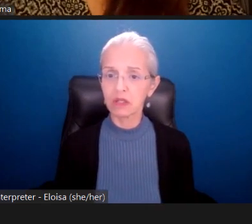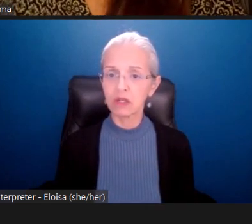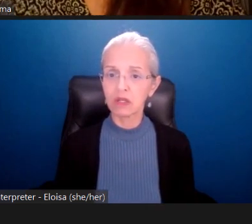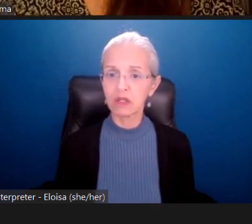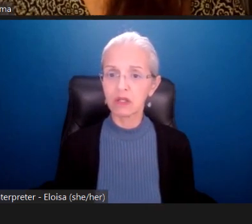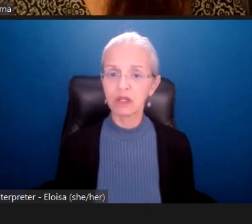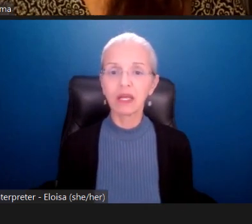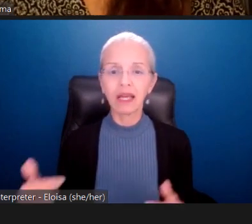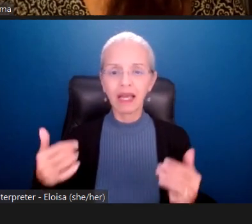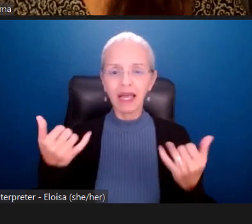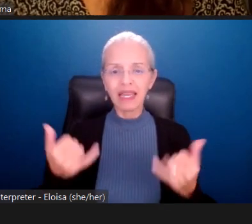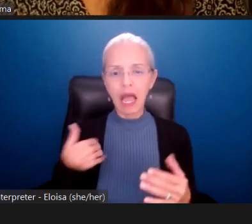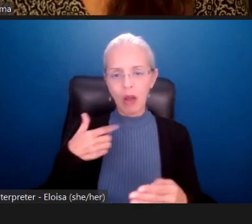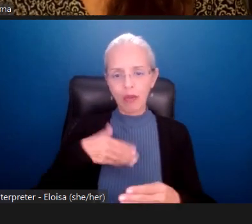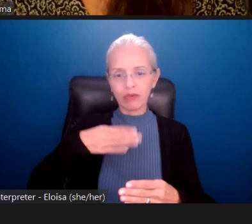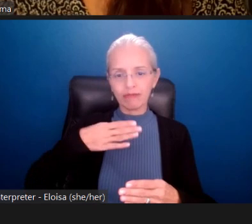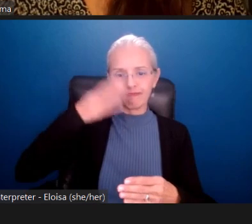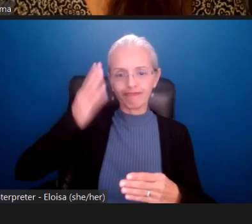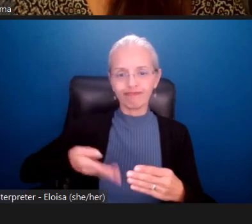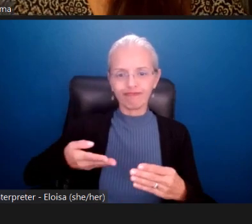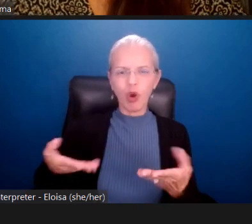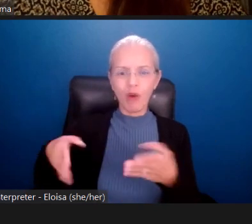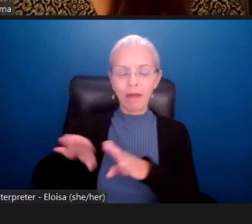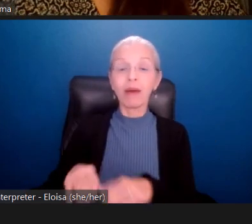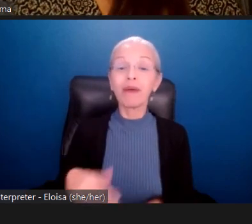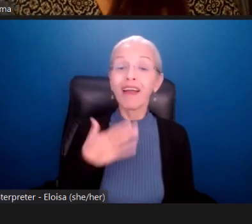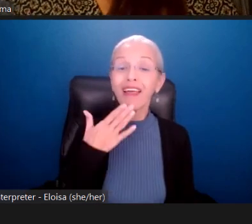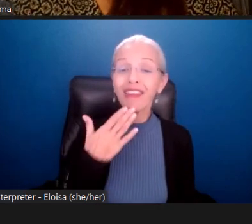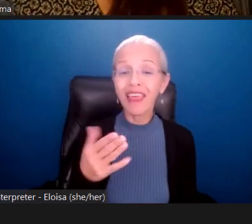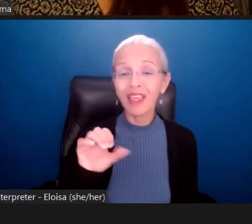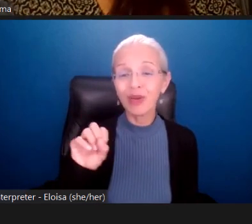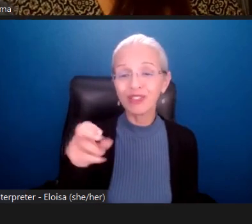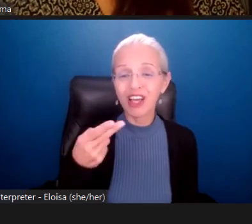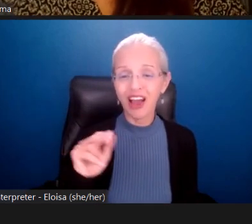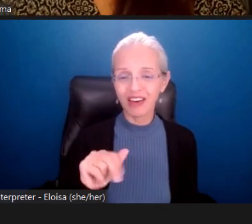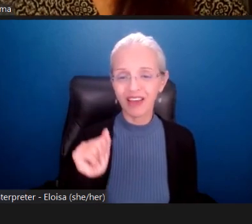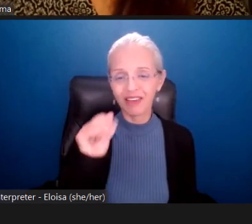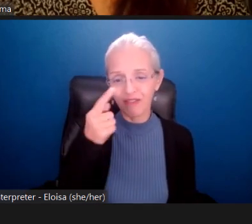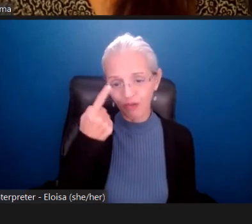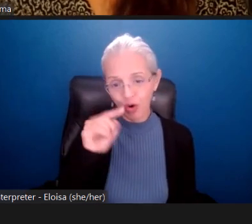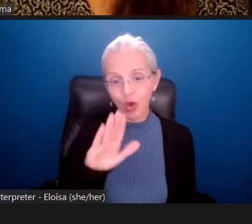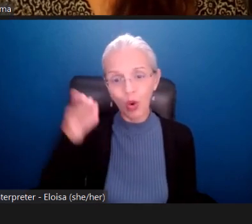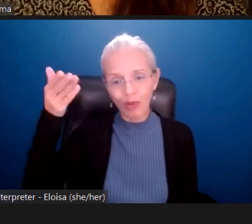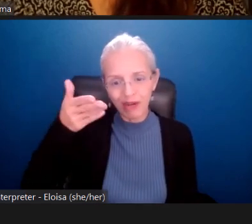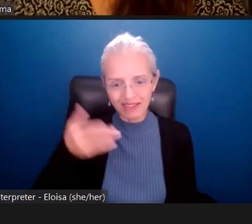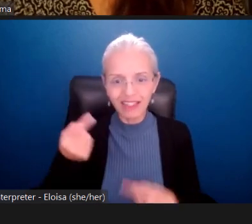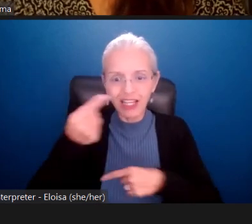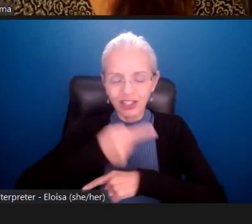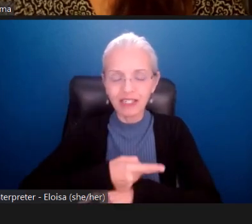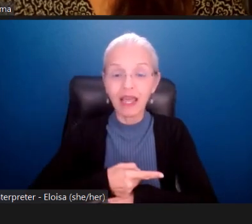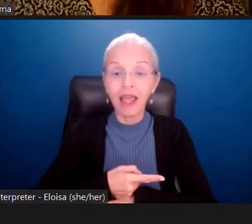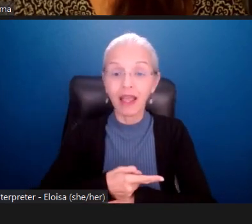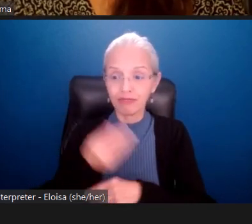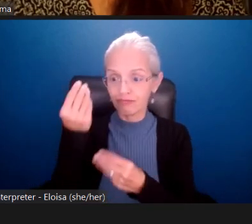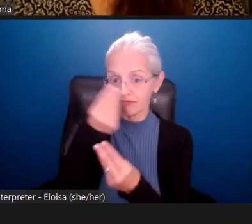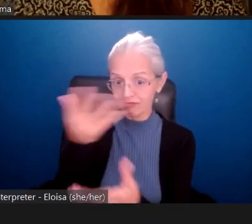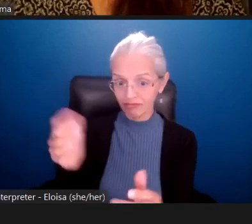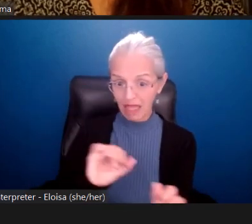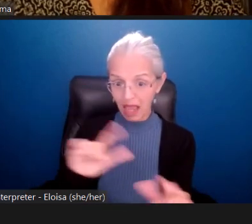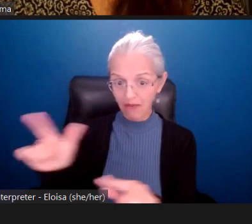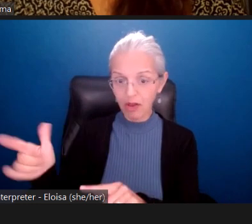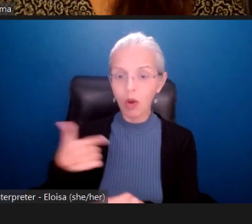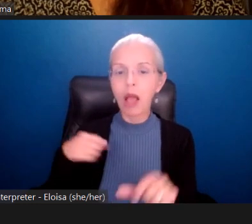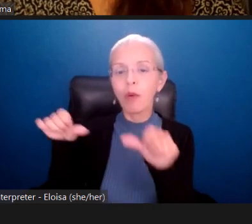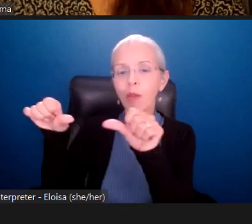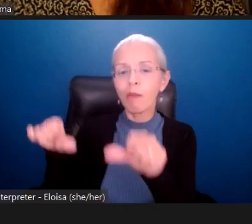wrap things up for us then. So thank you, Suhana, for your presentation today. Just so everyone knows, I will be posting in the